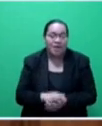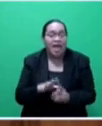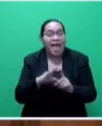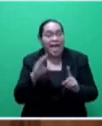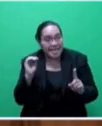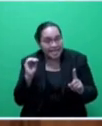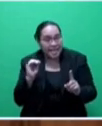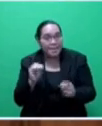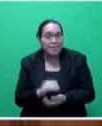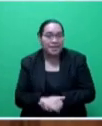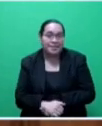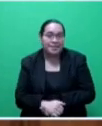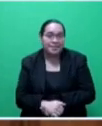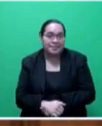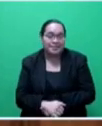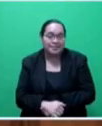example, Mr. Speaker,